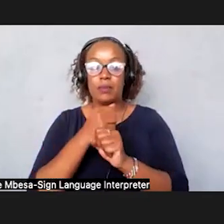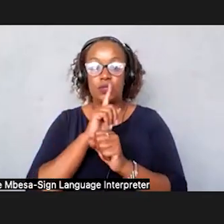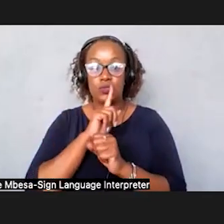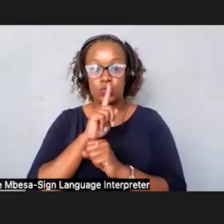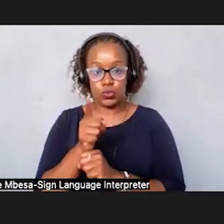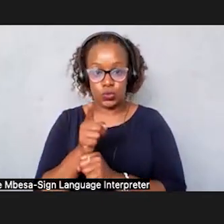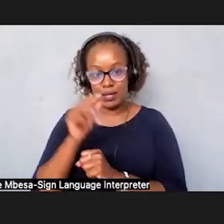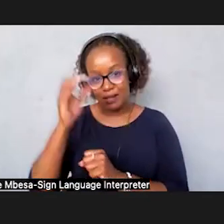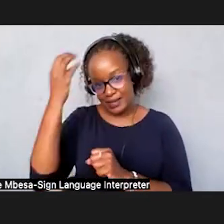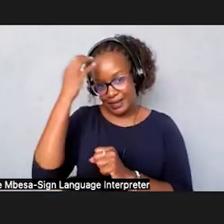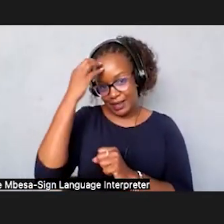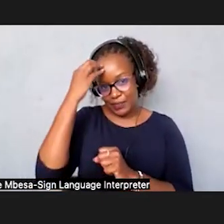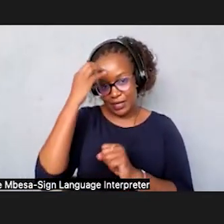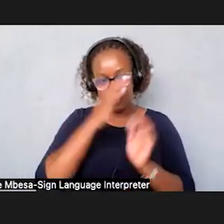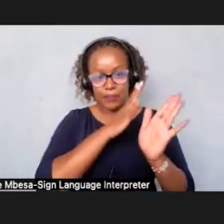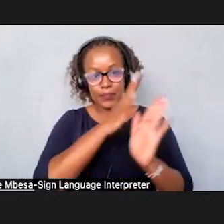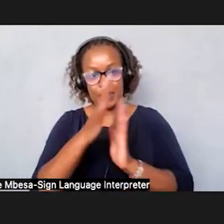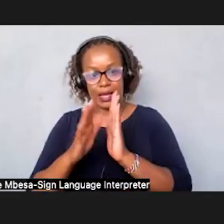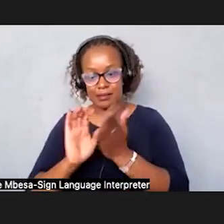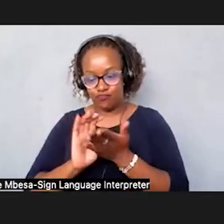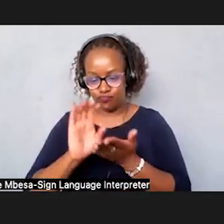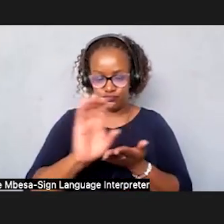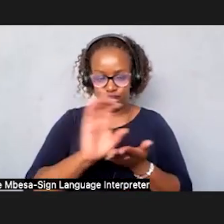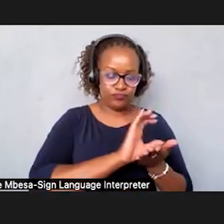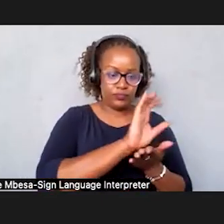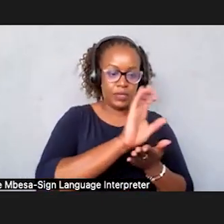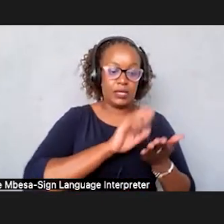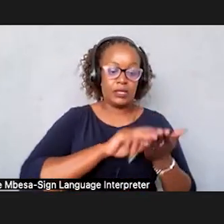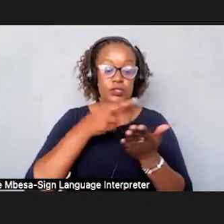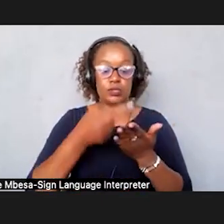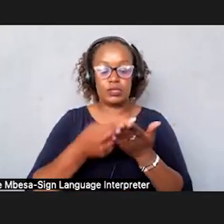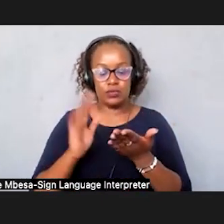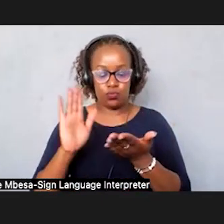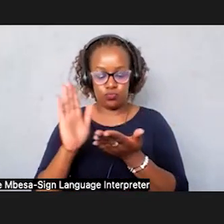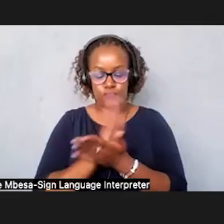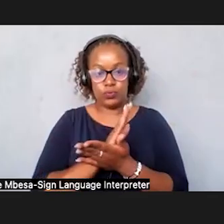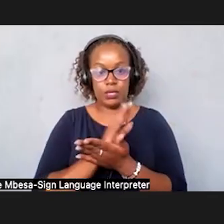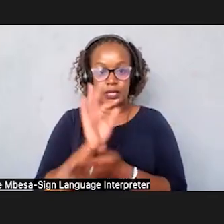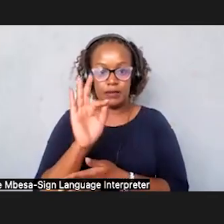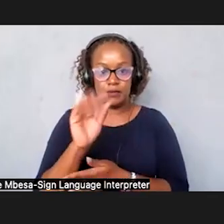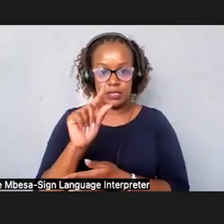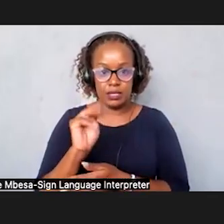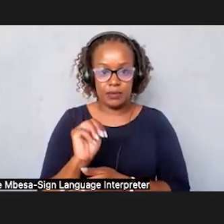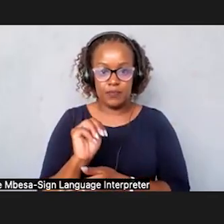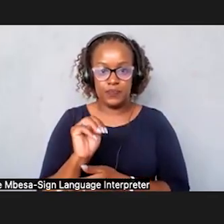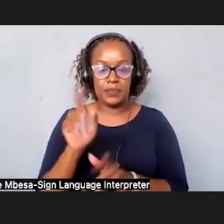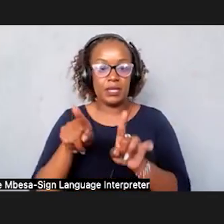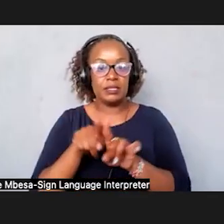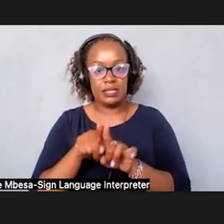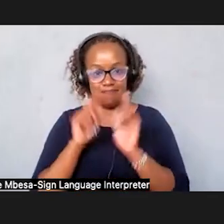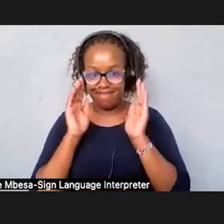allocate resources towards ending FGM. And then we are committed to continuous learning